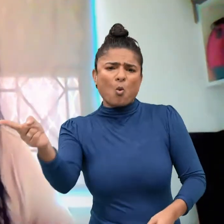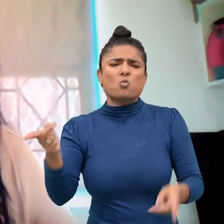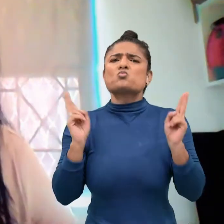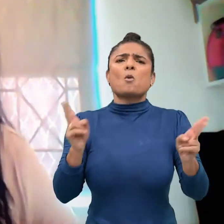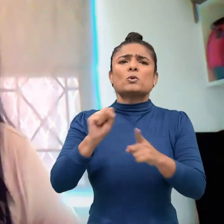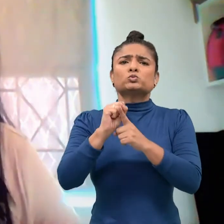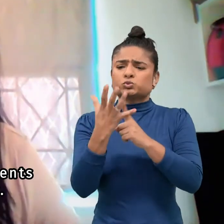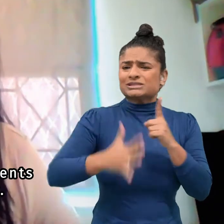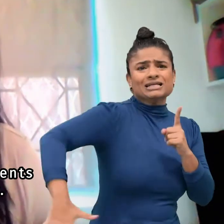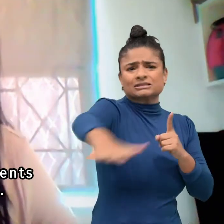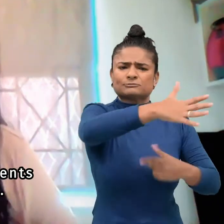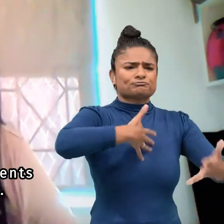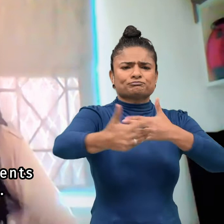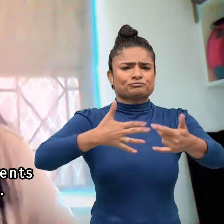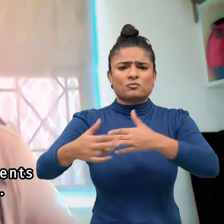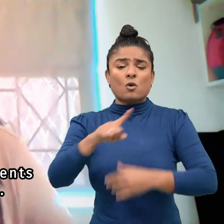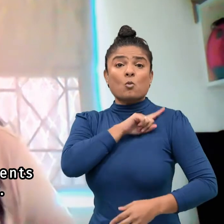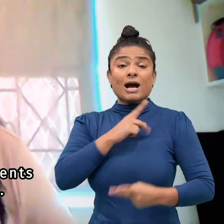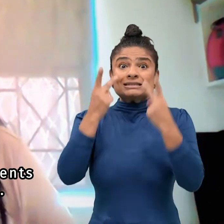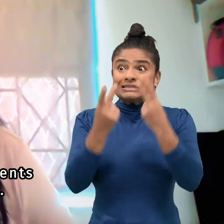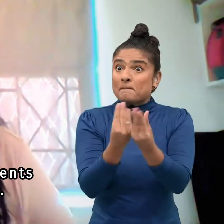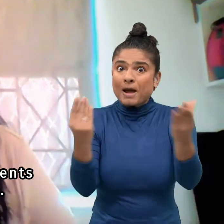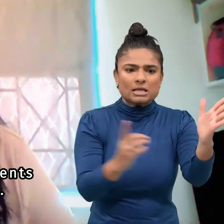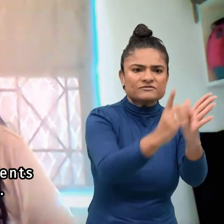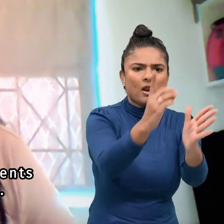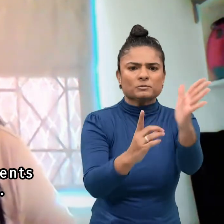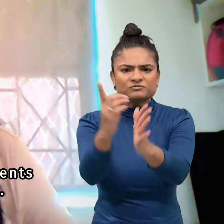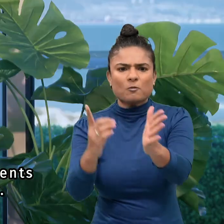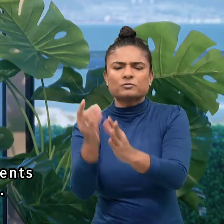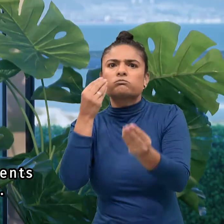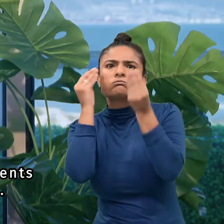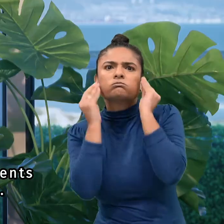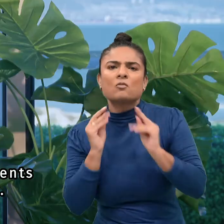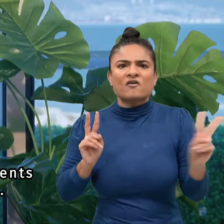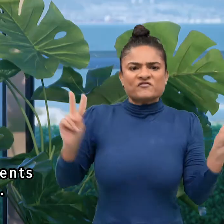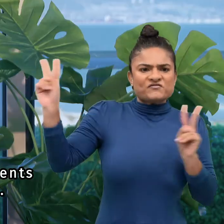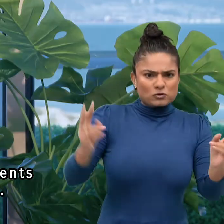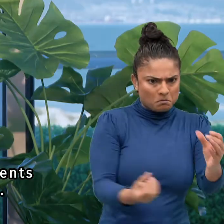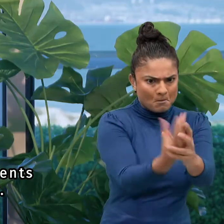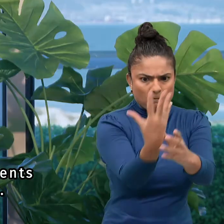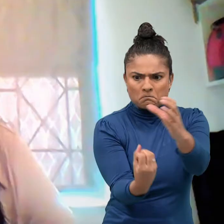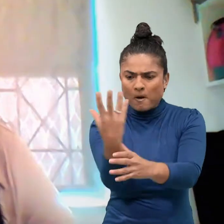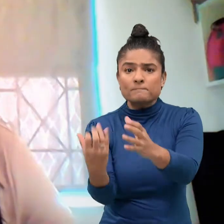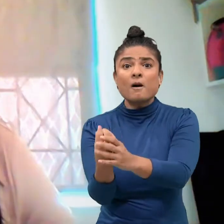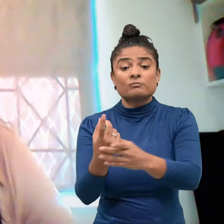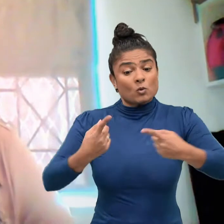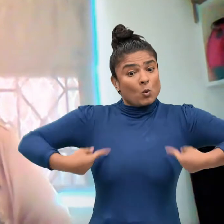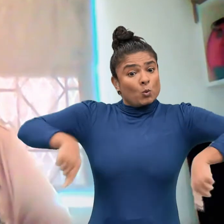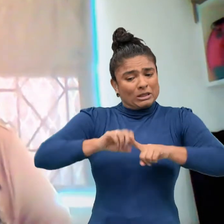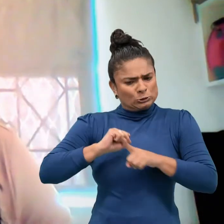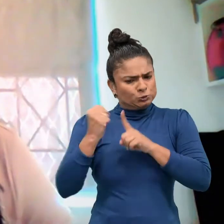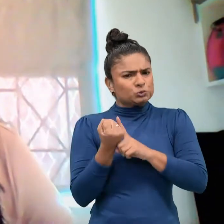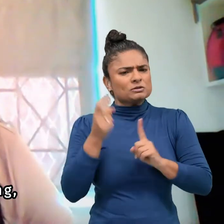society as a general, because I have seen a lot of development in the beauty and fashion industry. And as